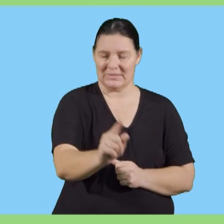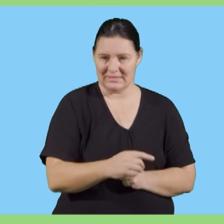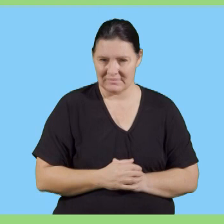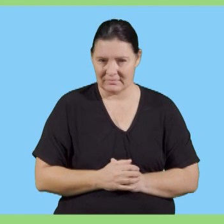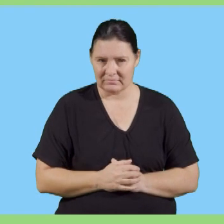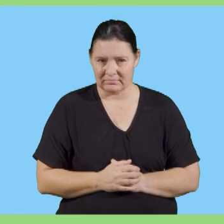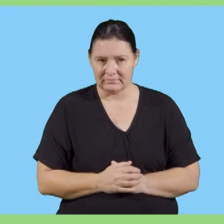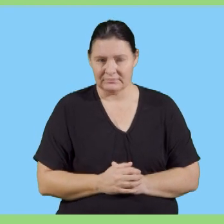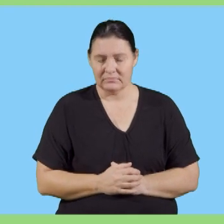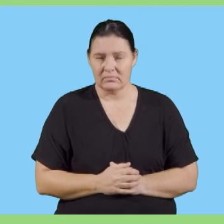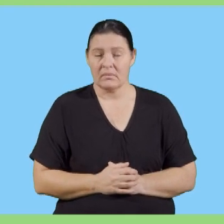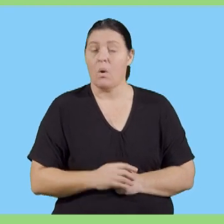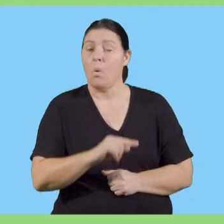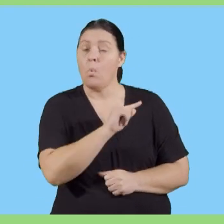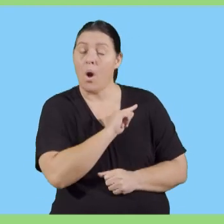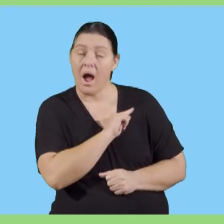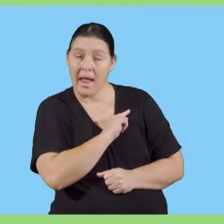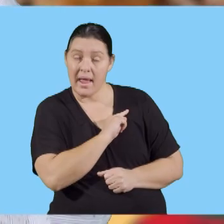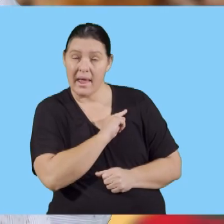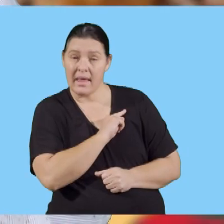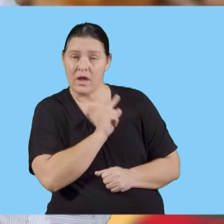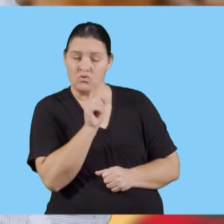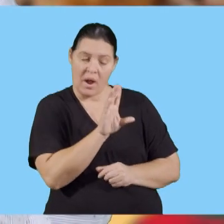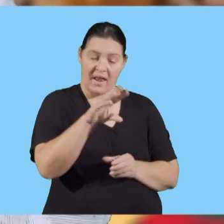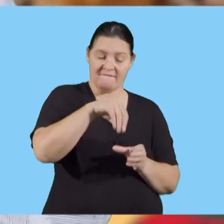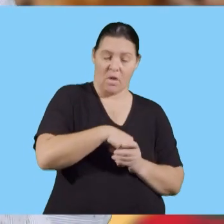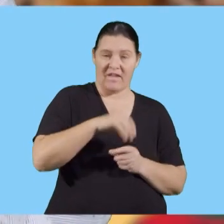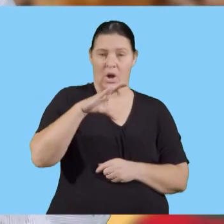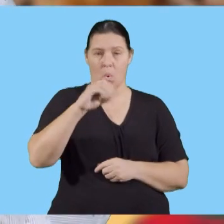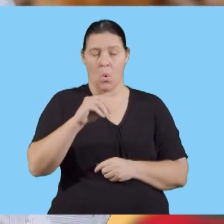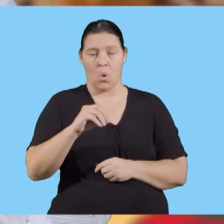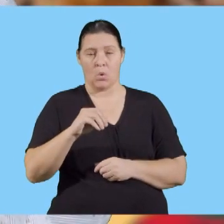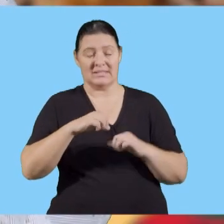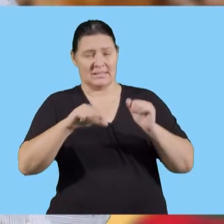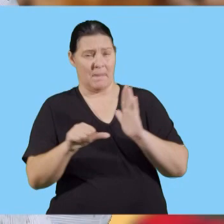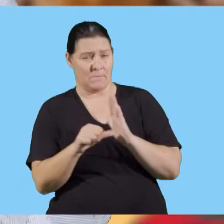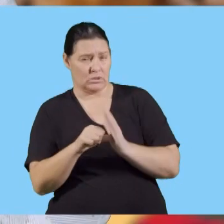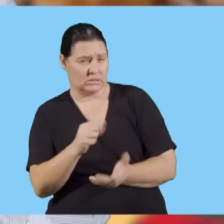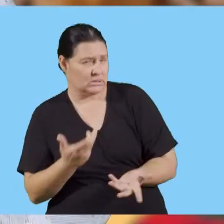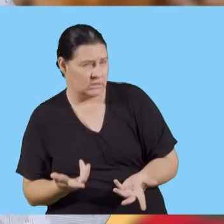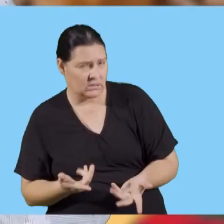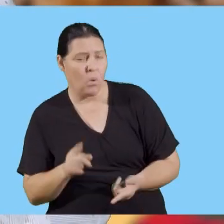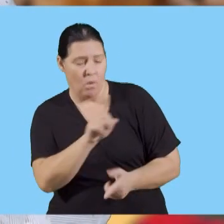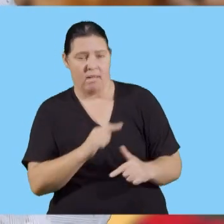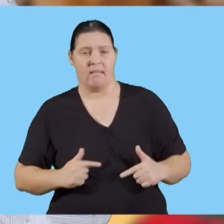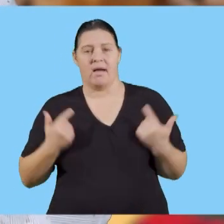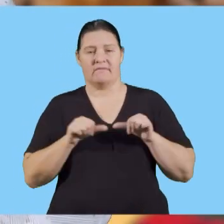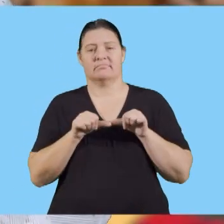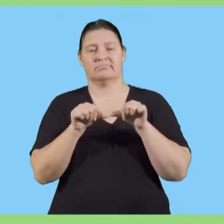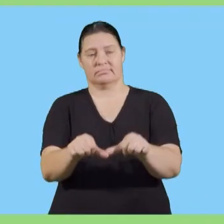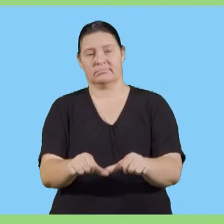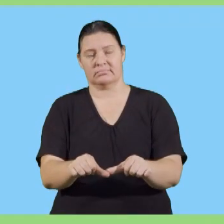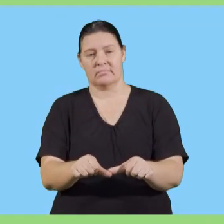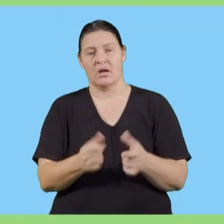The reason it is important for you to be part of an ecosystem, firstly, is for survival.